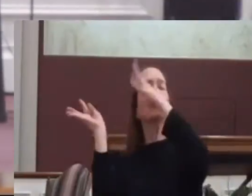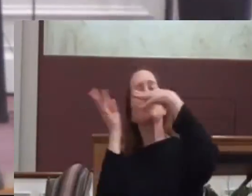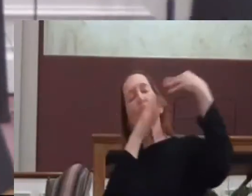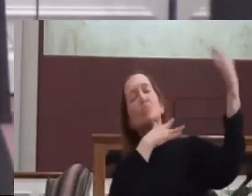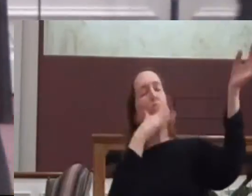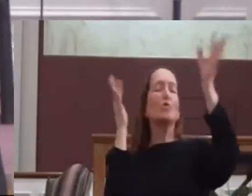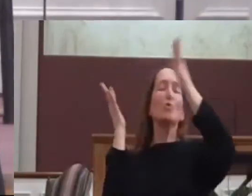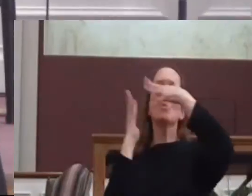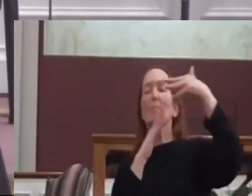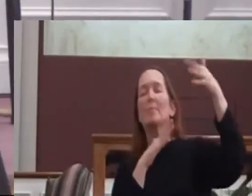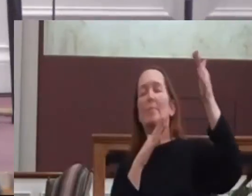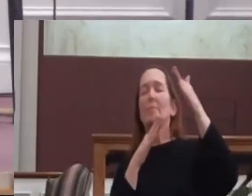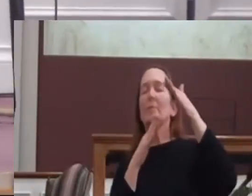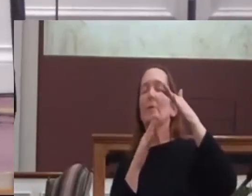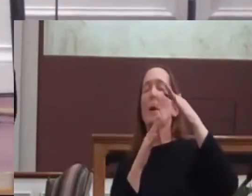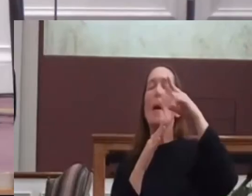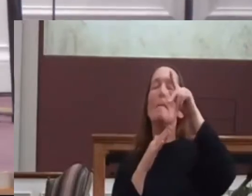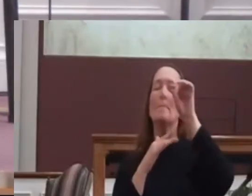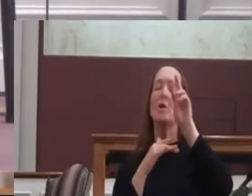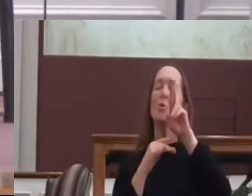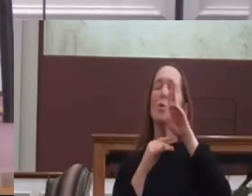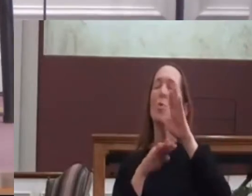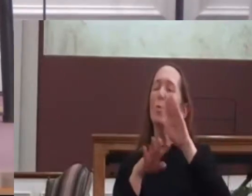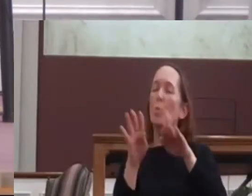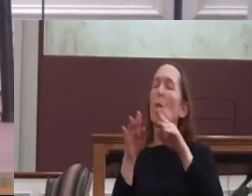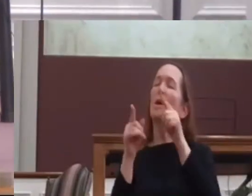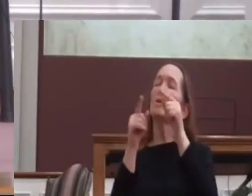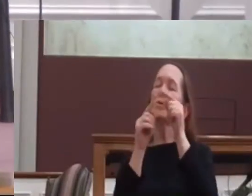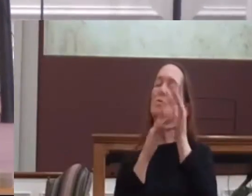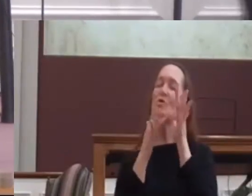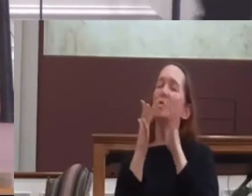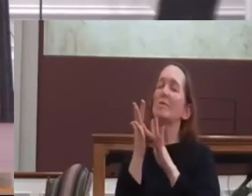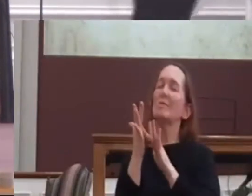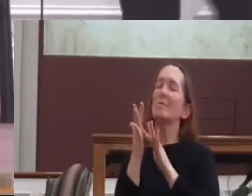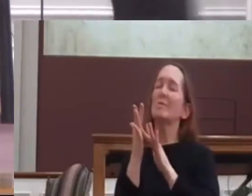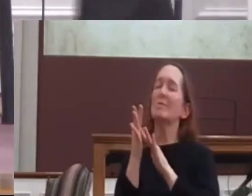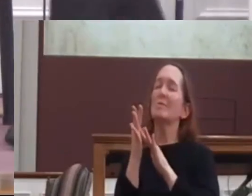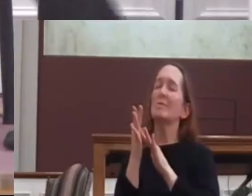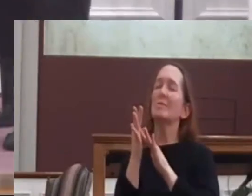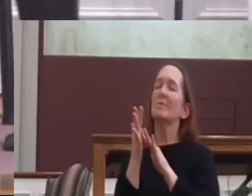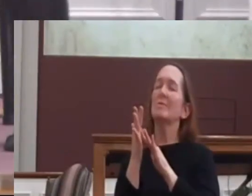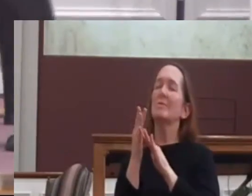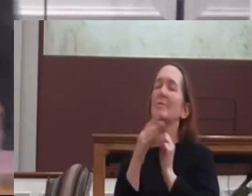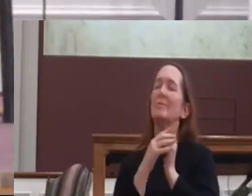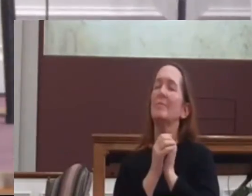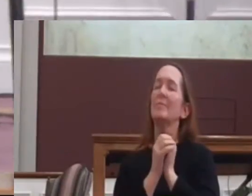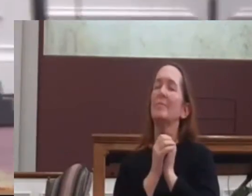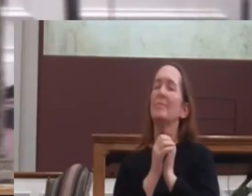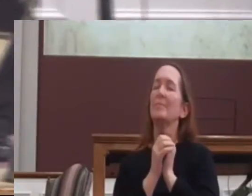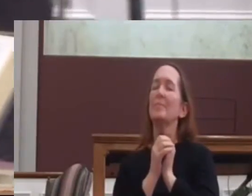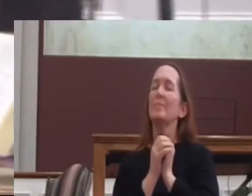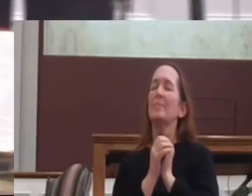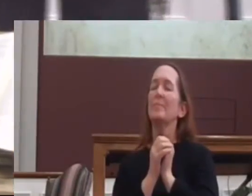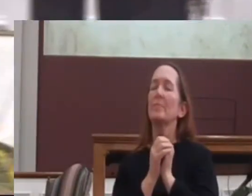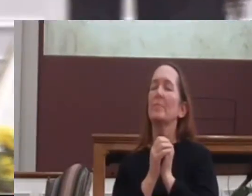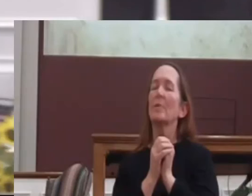overcoming the turmoil of the storm. He began walking toward Jesus on top of it all.